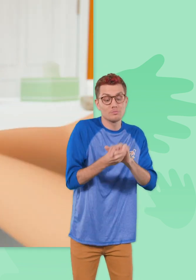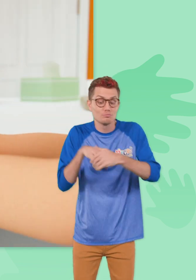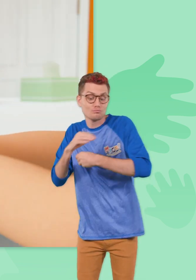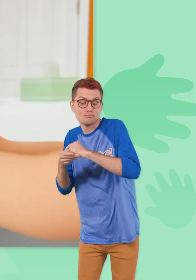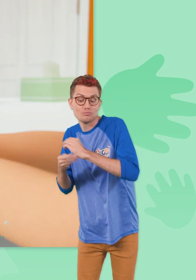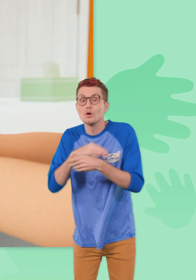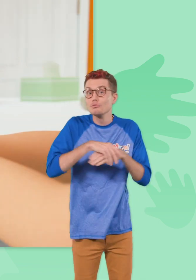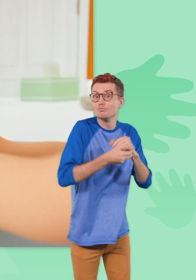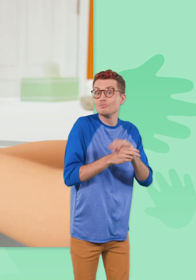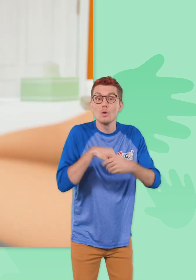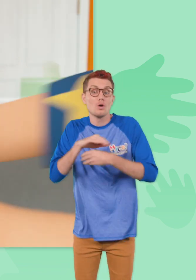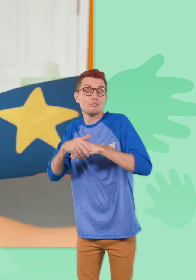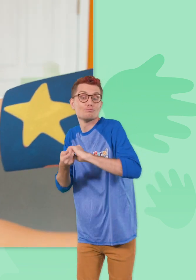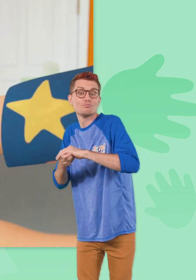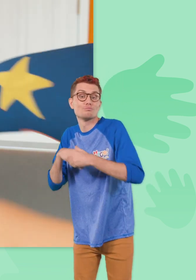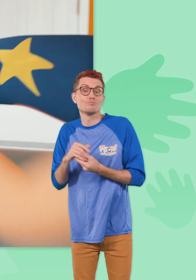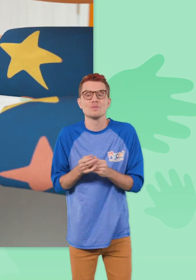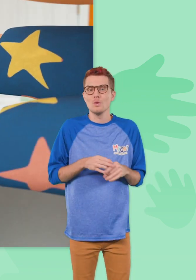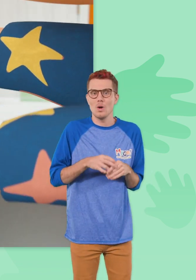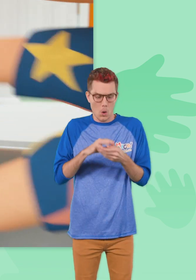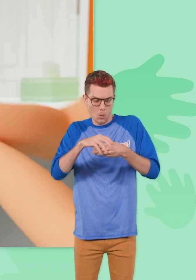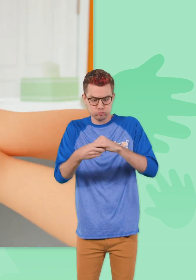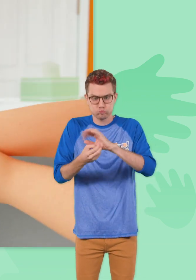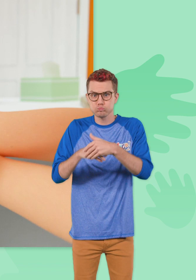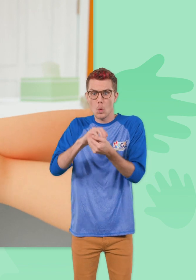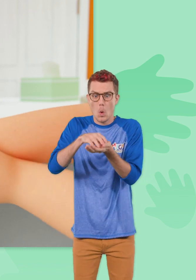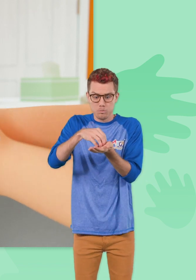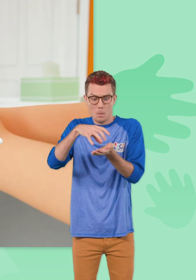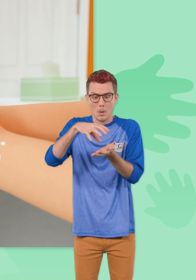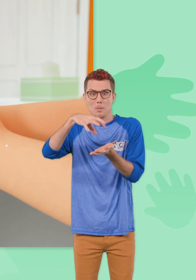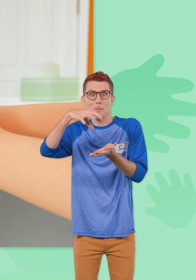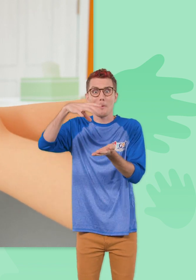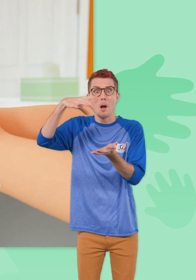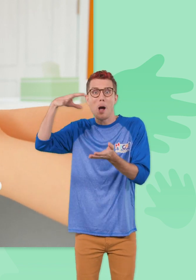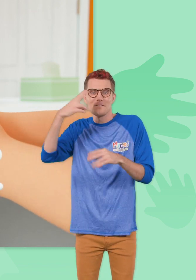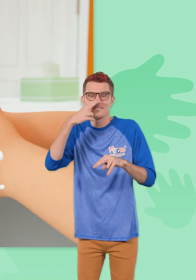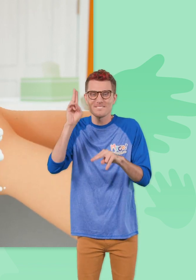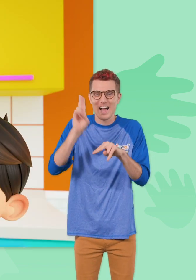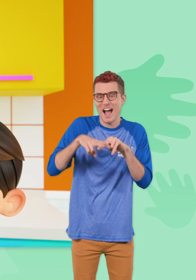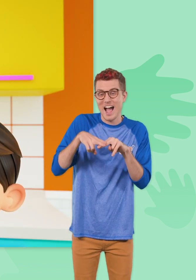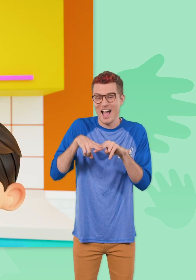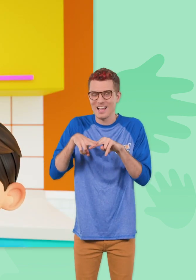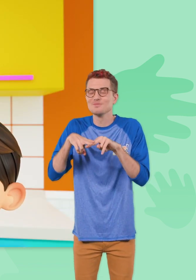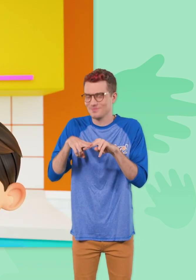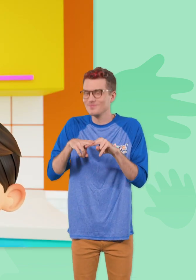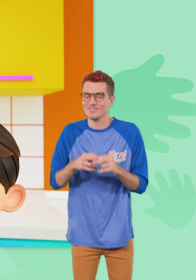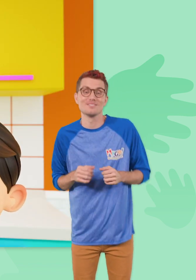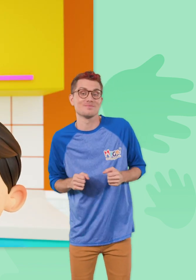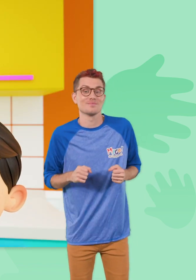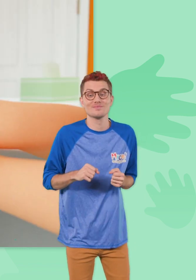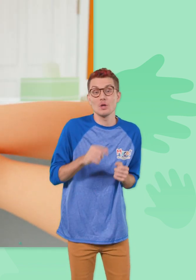Wash, wash, wash. Wash my hands with lots of soap. Bubble